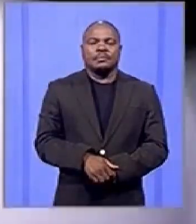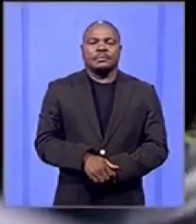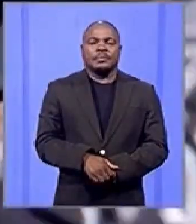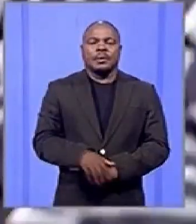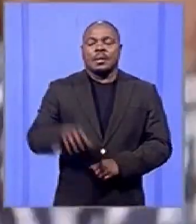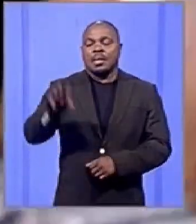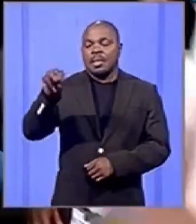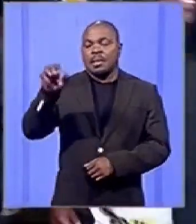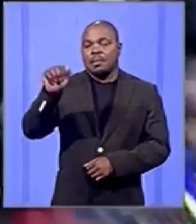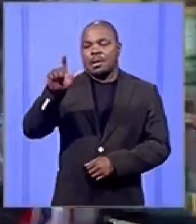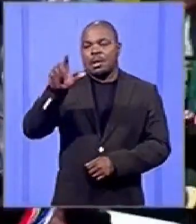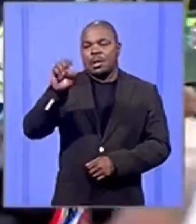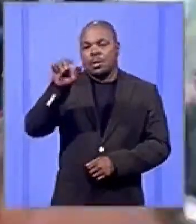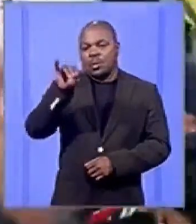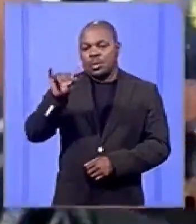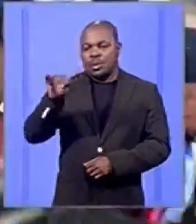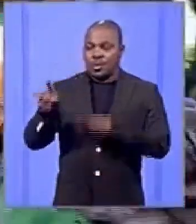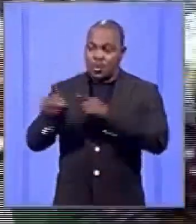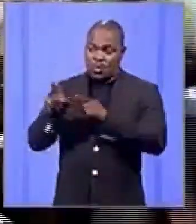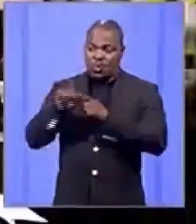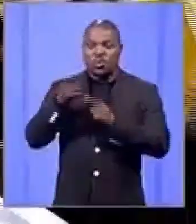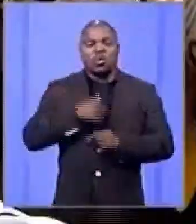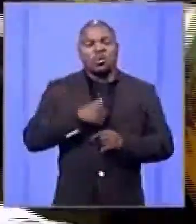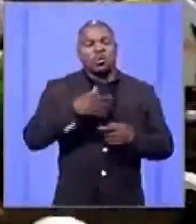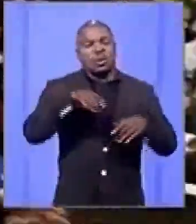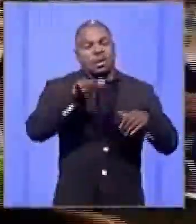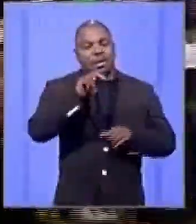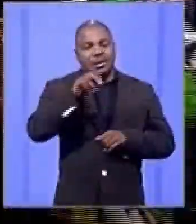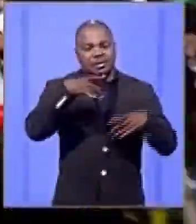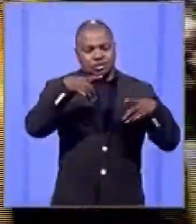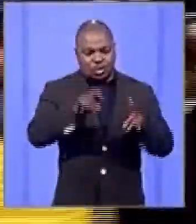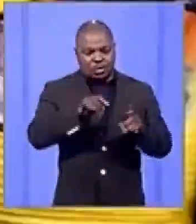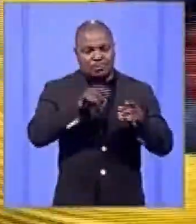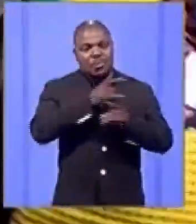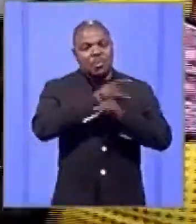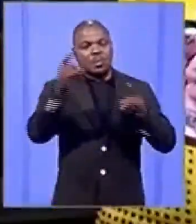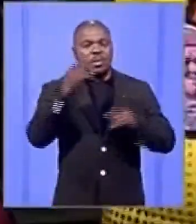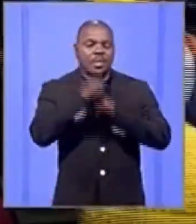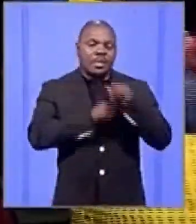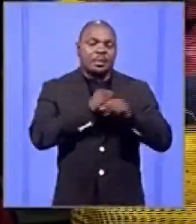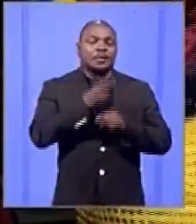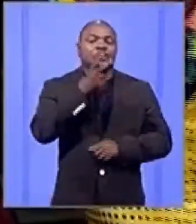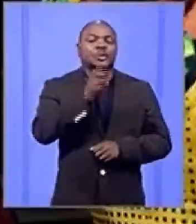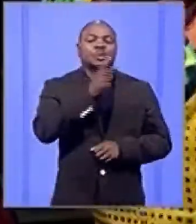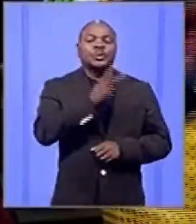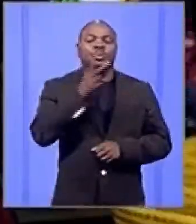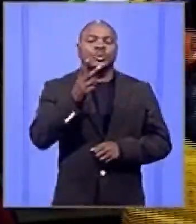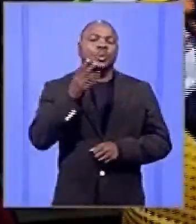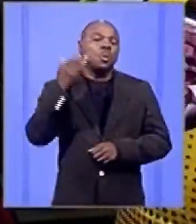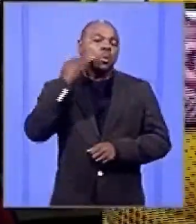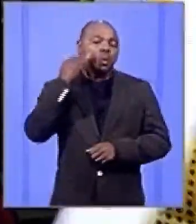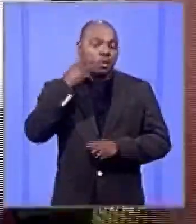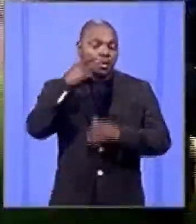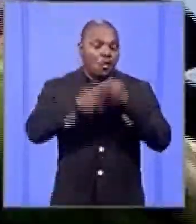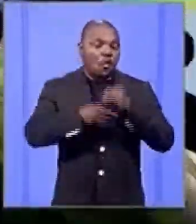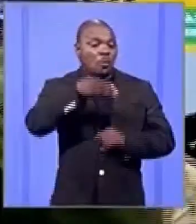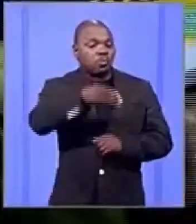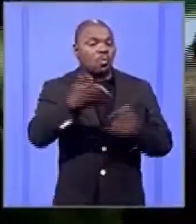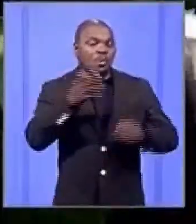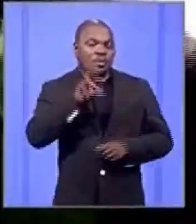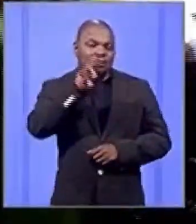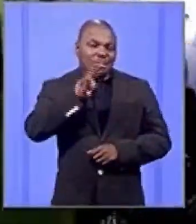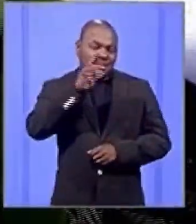Maloi o tlhophile go nna modulasetulo wa ANC mo provinceng ka kgwedi ya Phatwe ka ngwaga wa 2022 ka nako ya conference ya lekoko e neng e tshwaretswe kwa